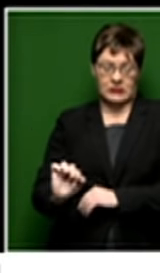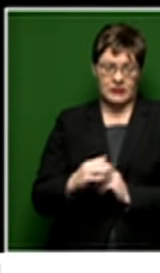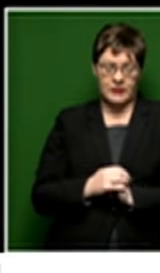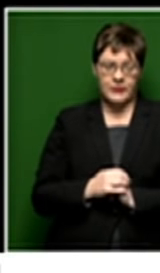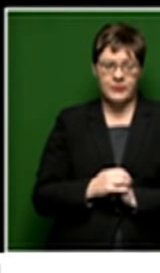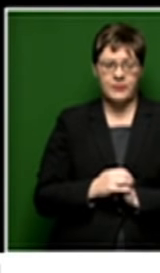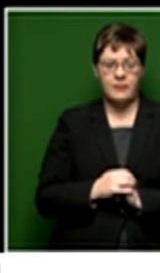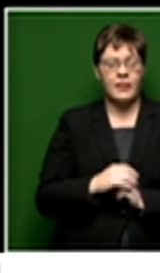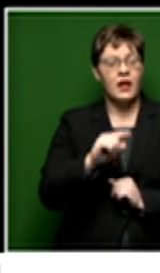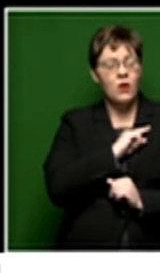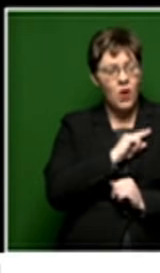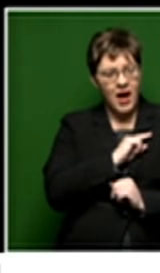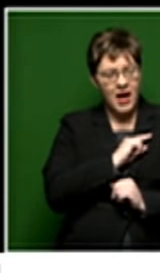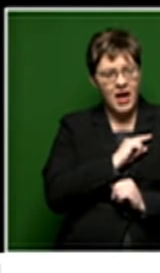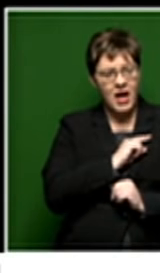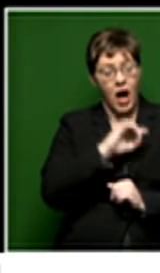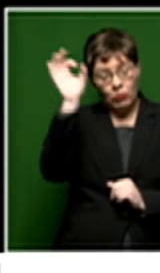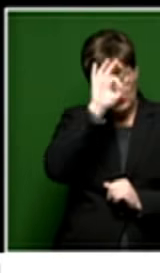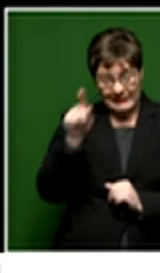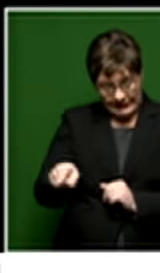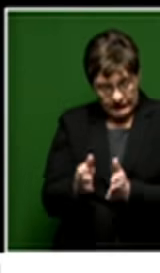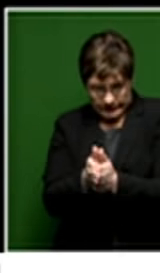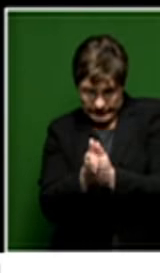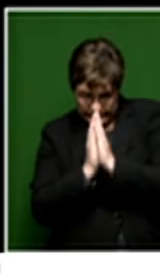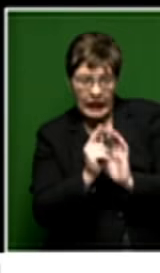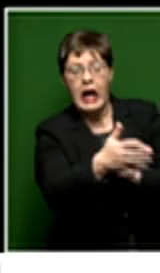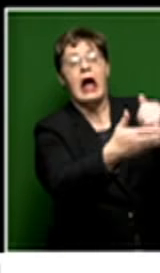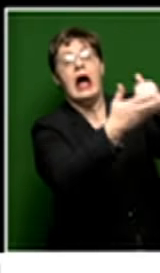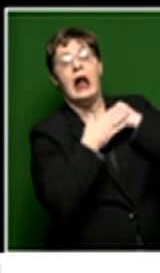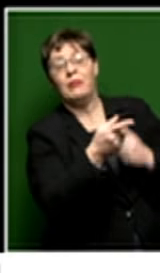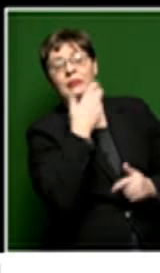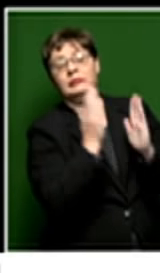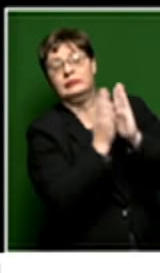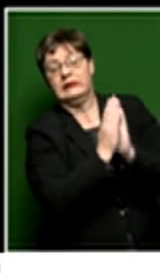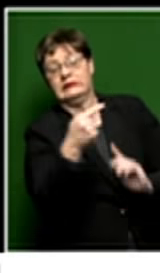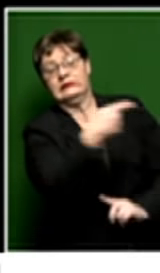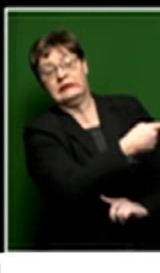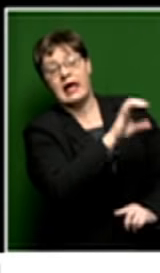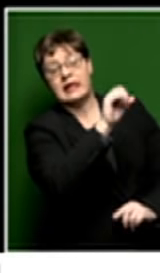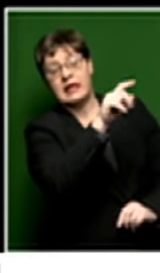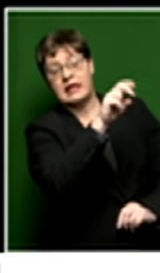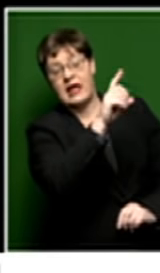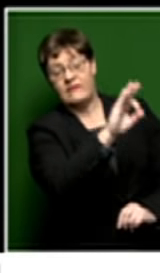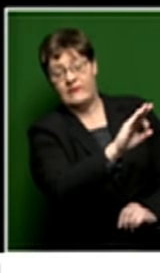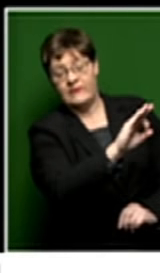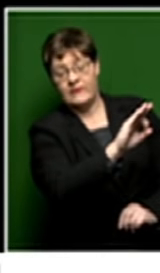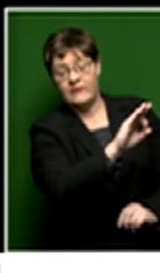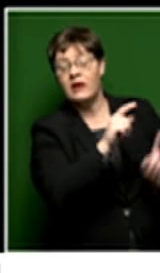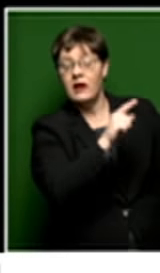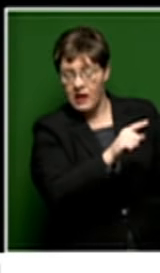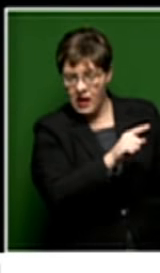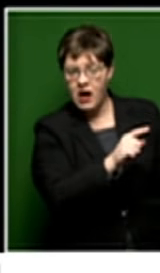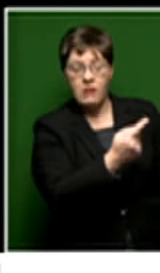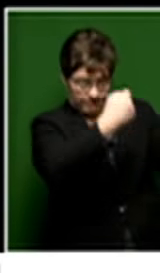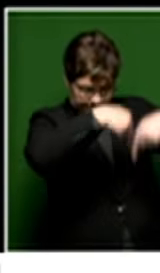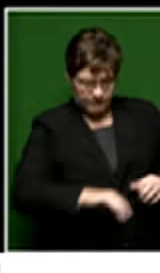because the SAPS is the one who requested the support from us, SANDF. So far, the SANDF, our mandate